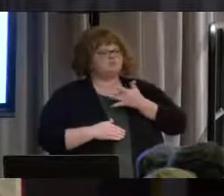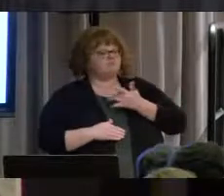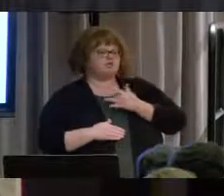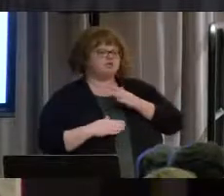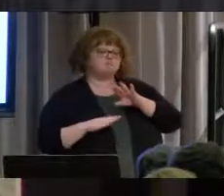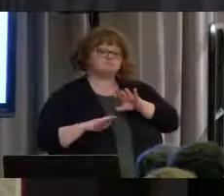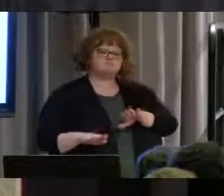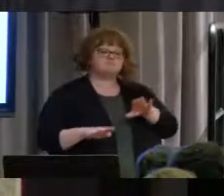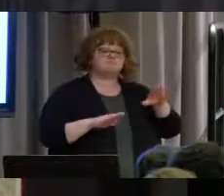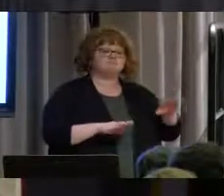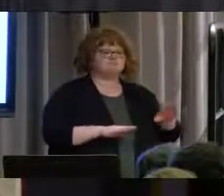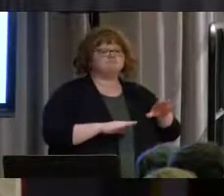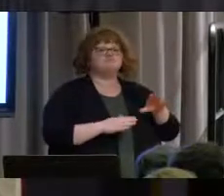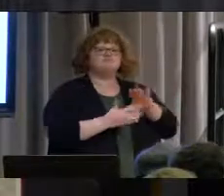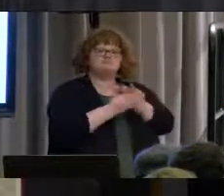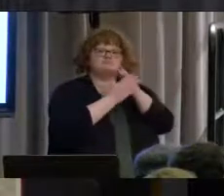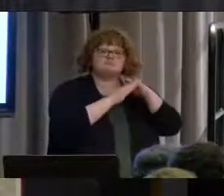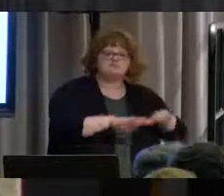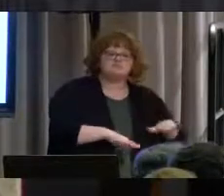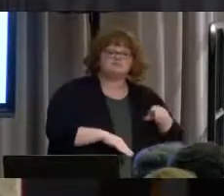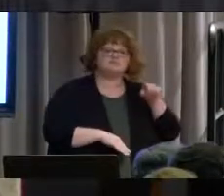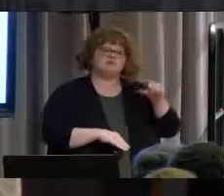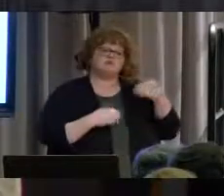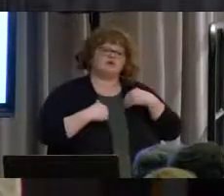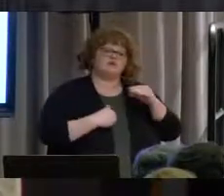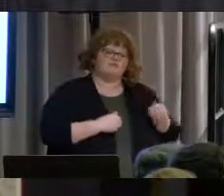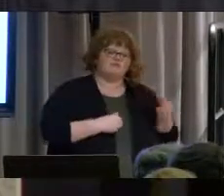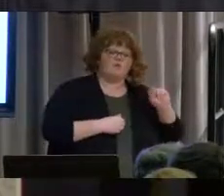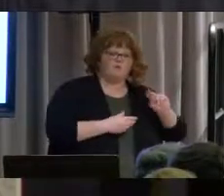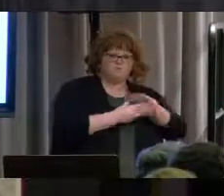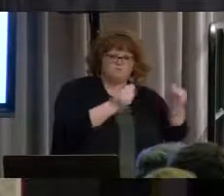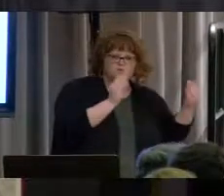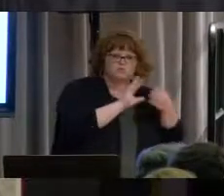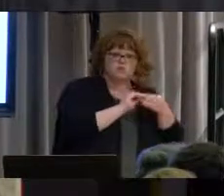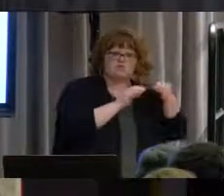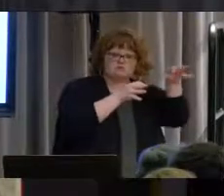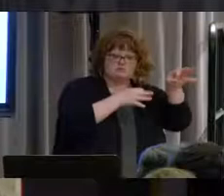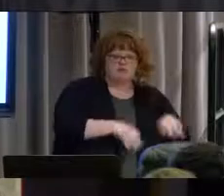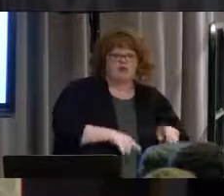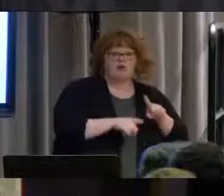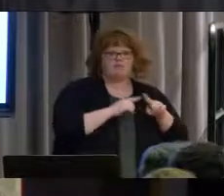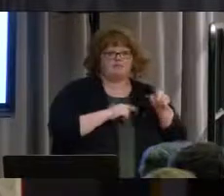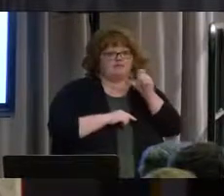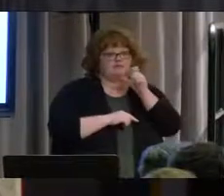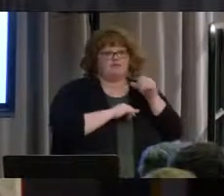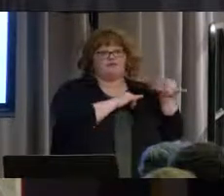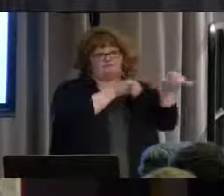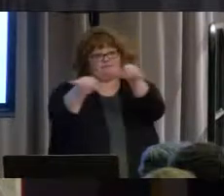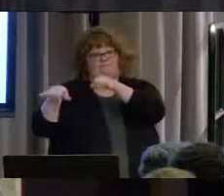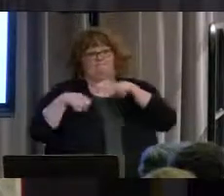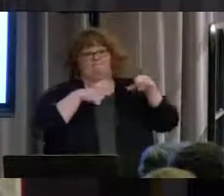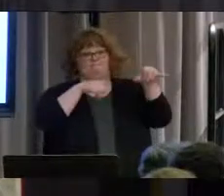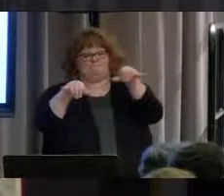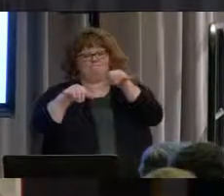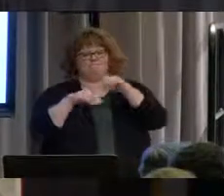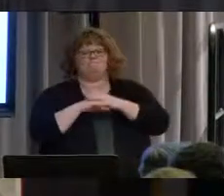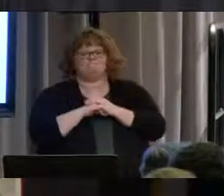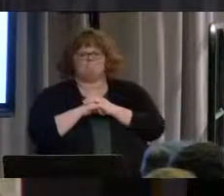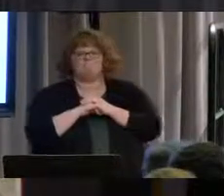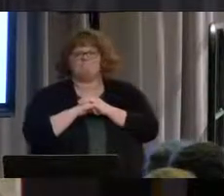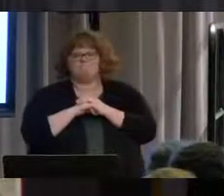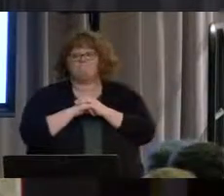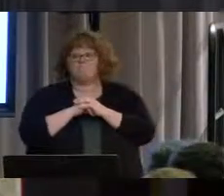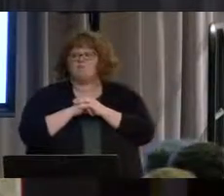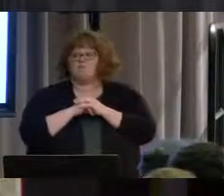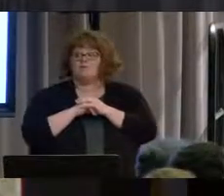story about what that means and it seems okay, it doesn't mean that everybody feels that way. And matter of fact, it seems to me what